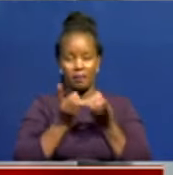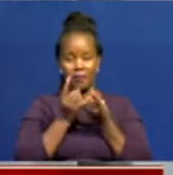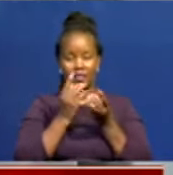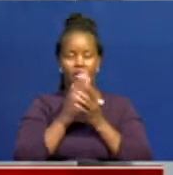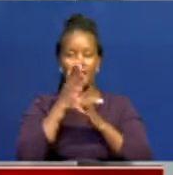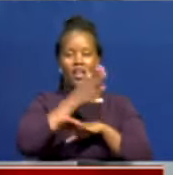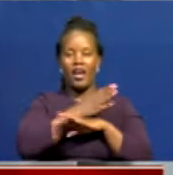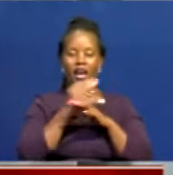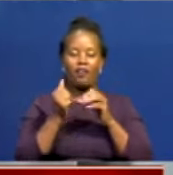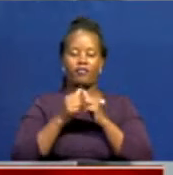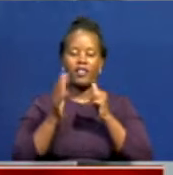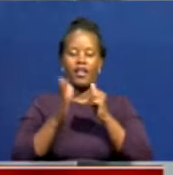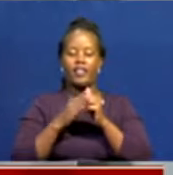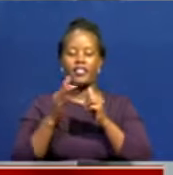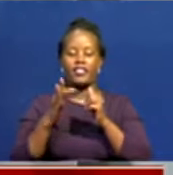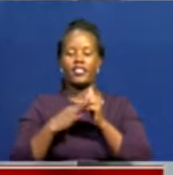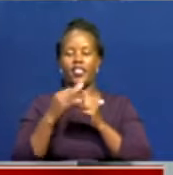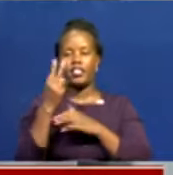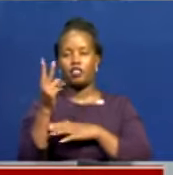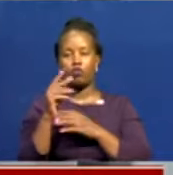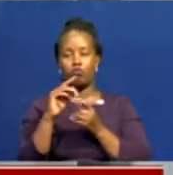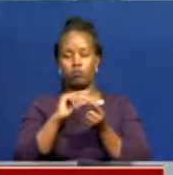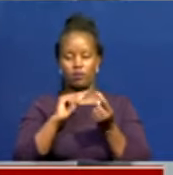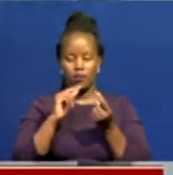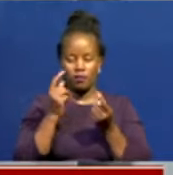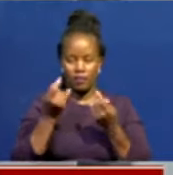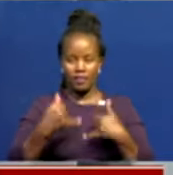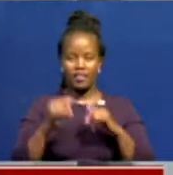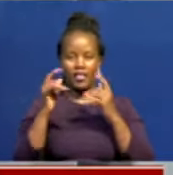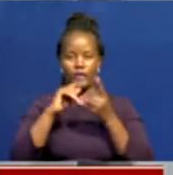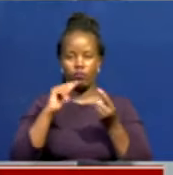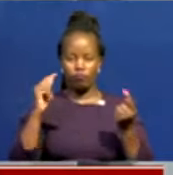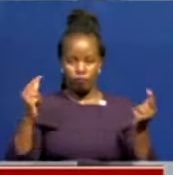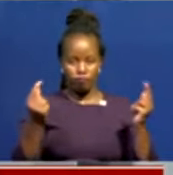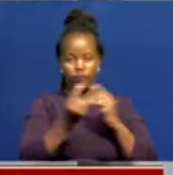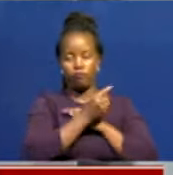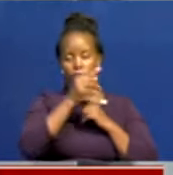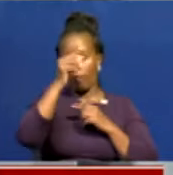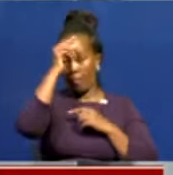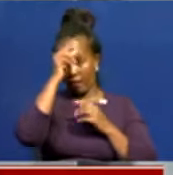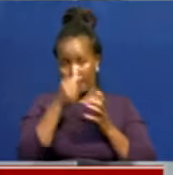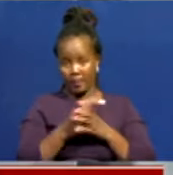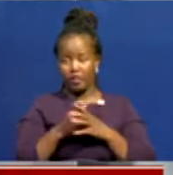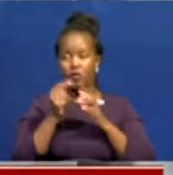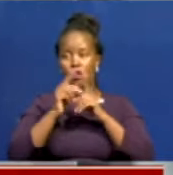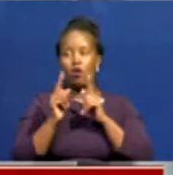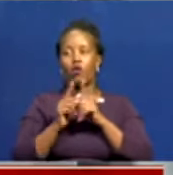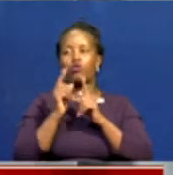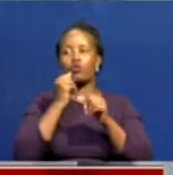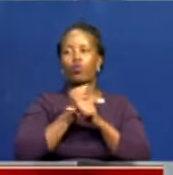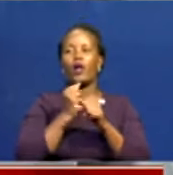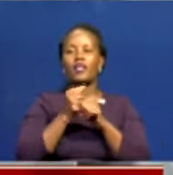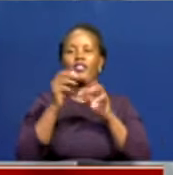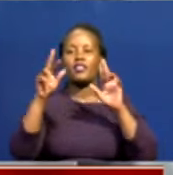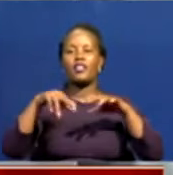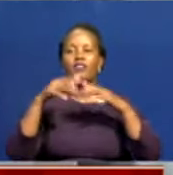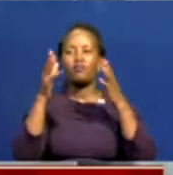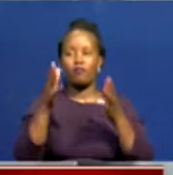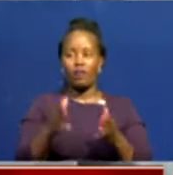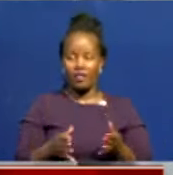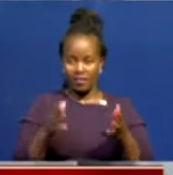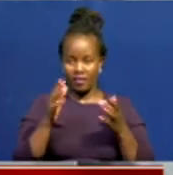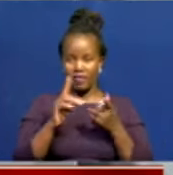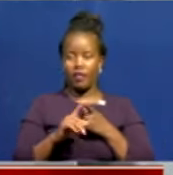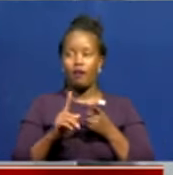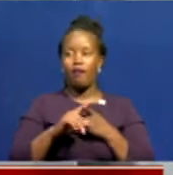1982 attempted coup. Haji also served as the Rift Valley Provincial Commissioner. He was the first PC from the